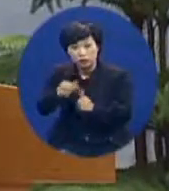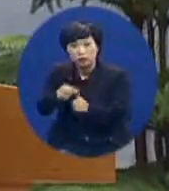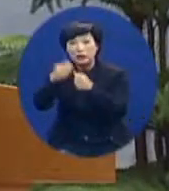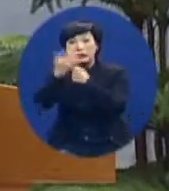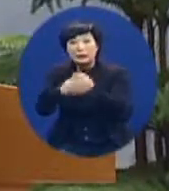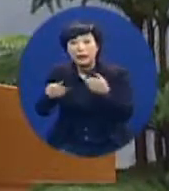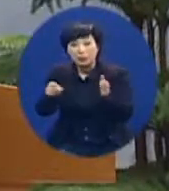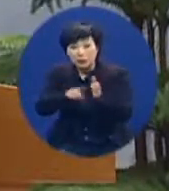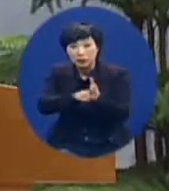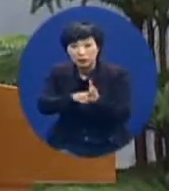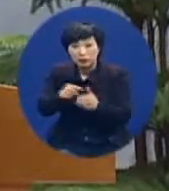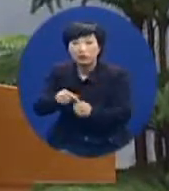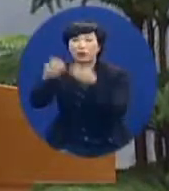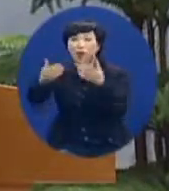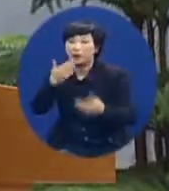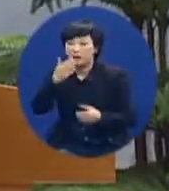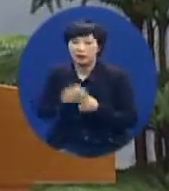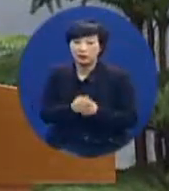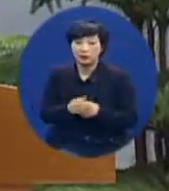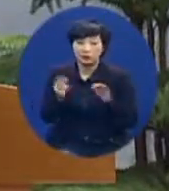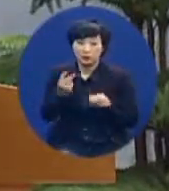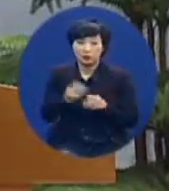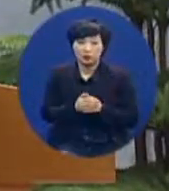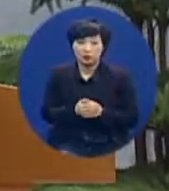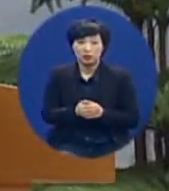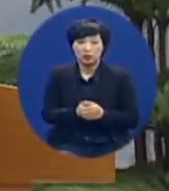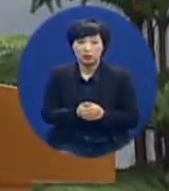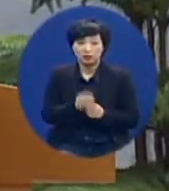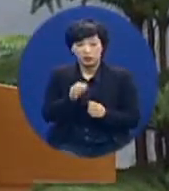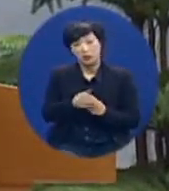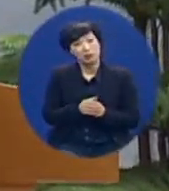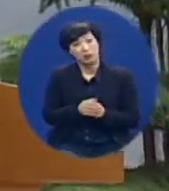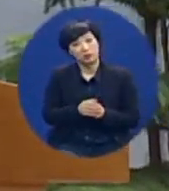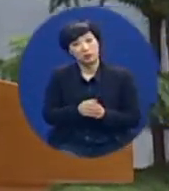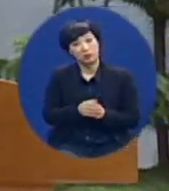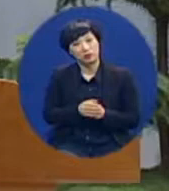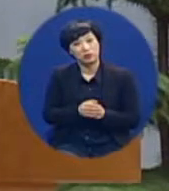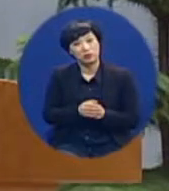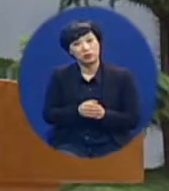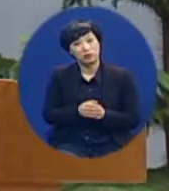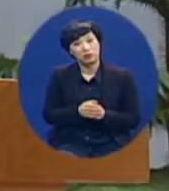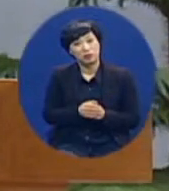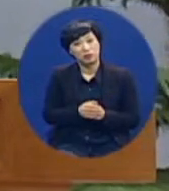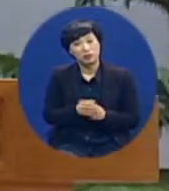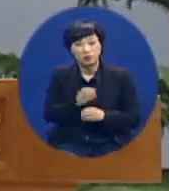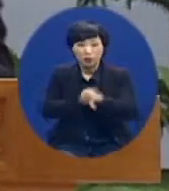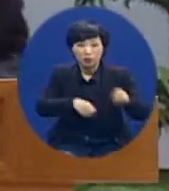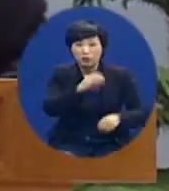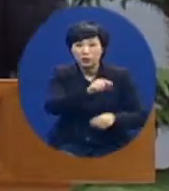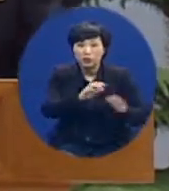redemption and salvation. They are doing bad things to the churches.